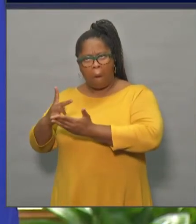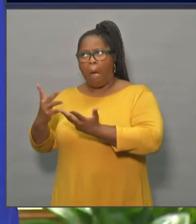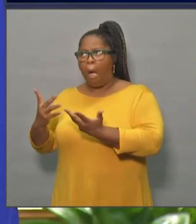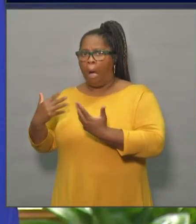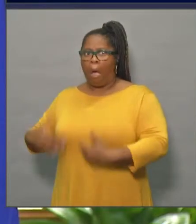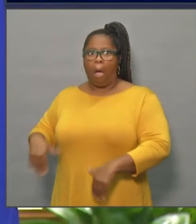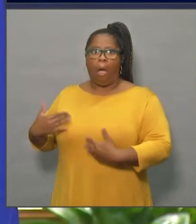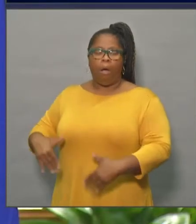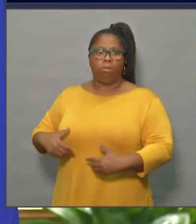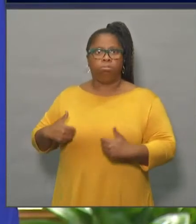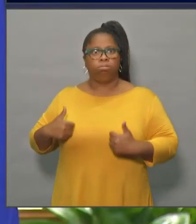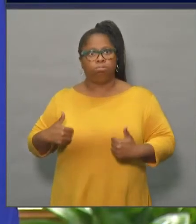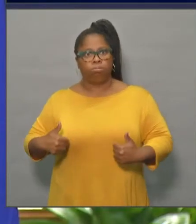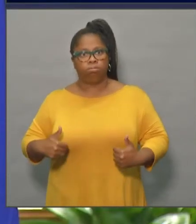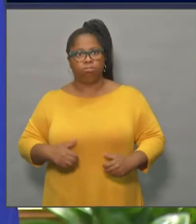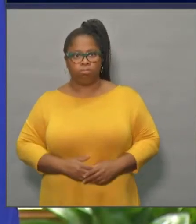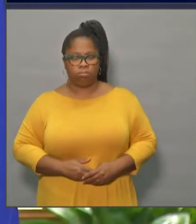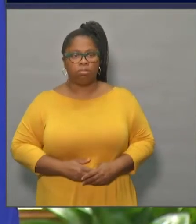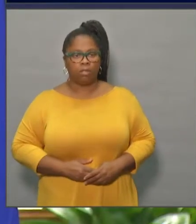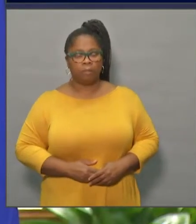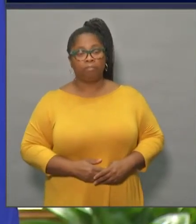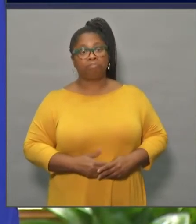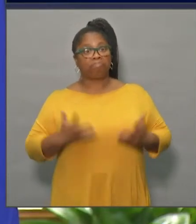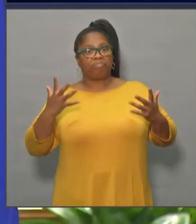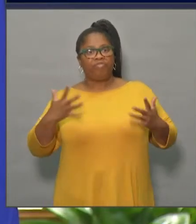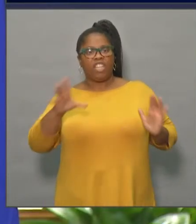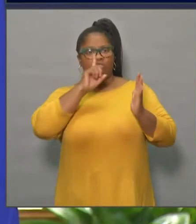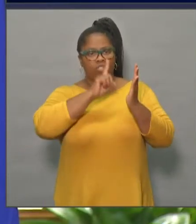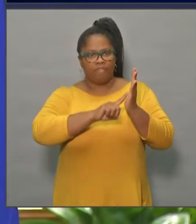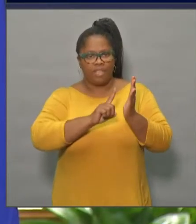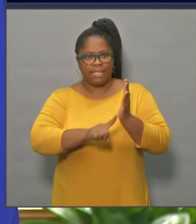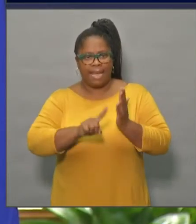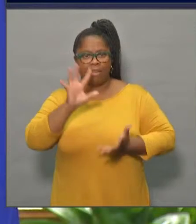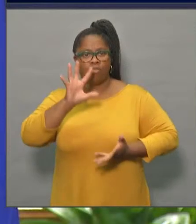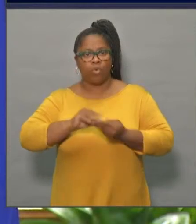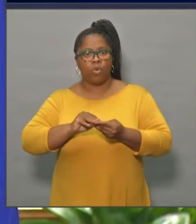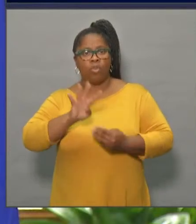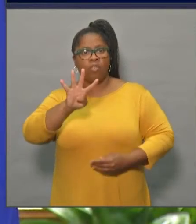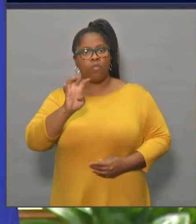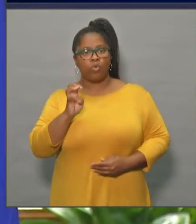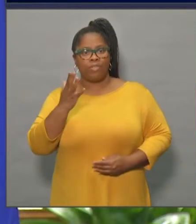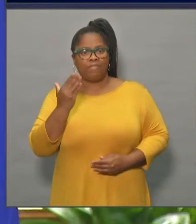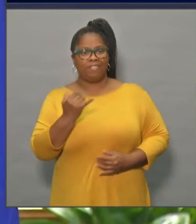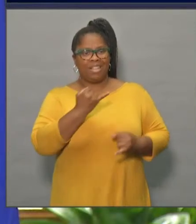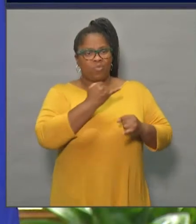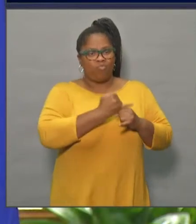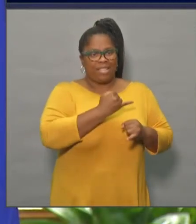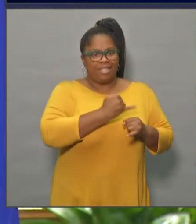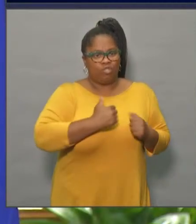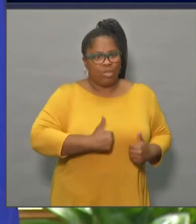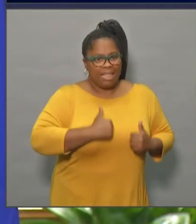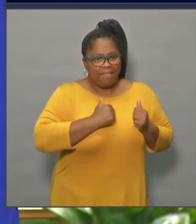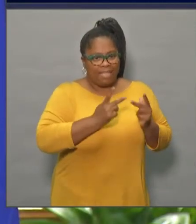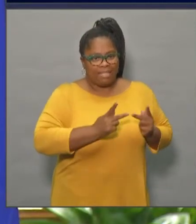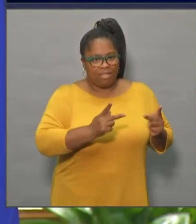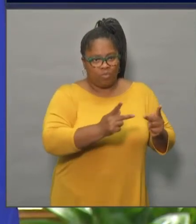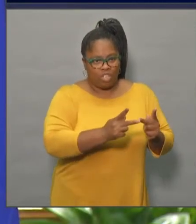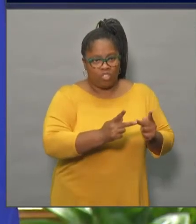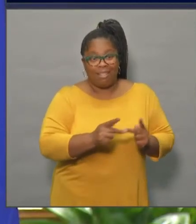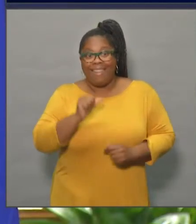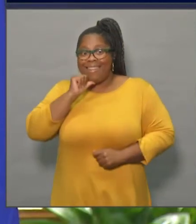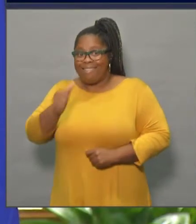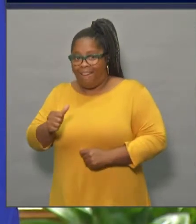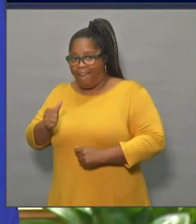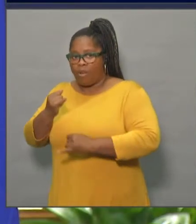encouraged. We have investigated a total of 415 residential congregate settings and